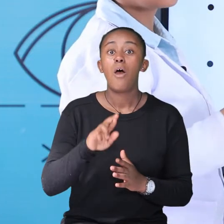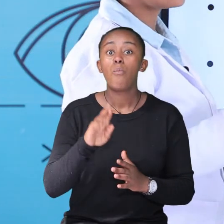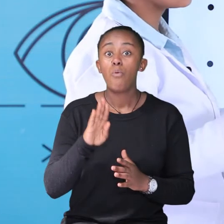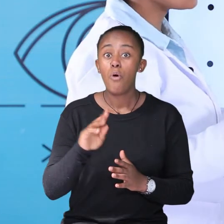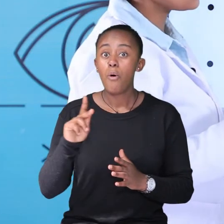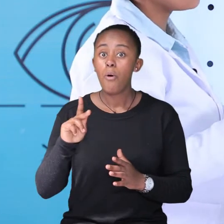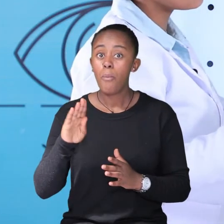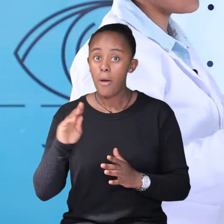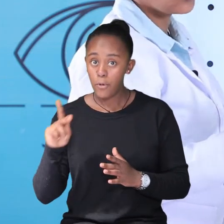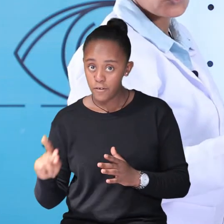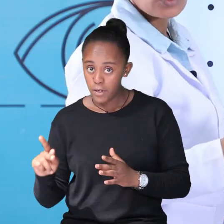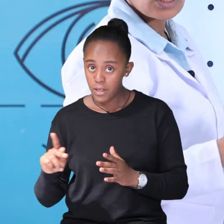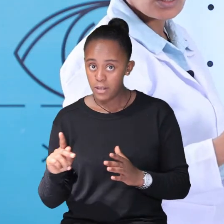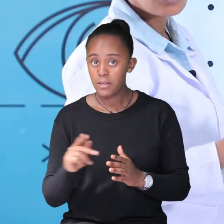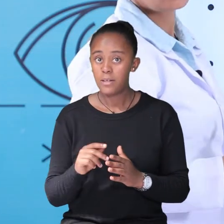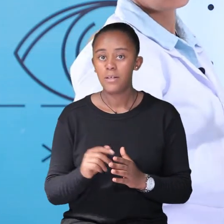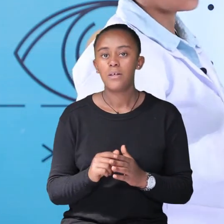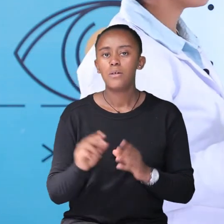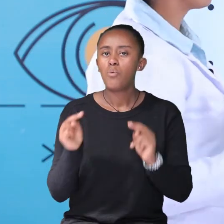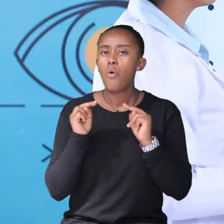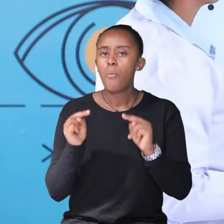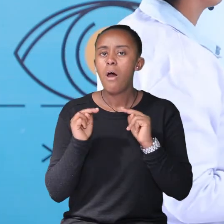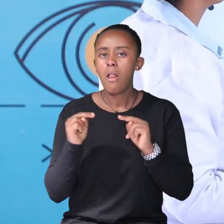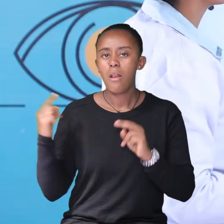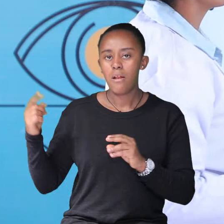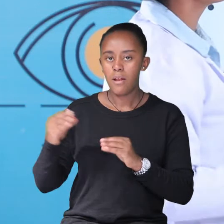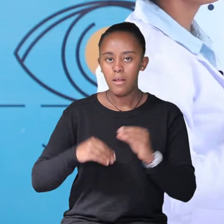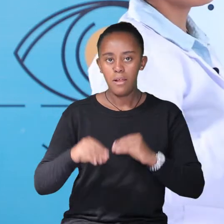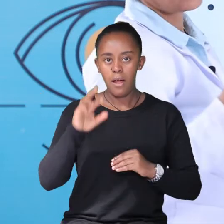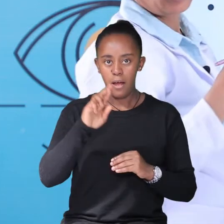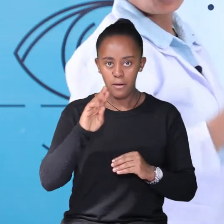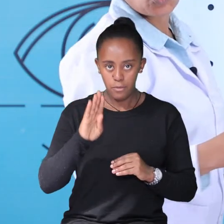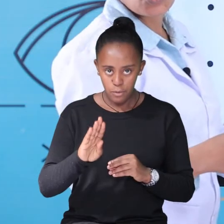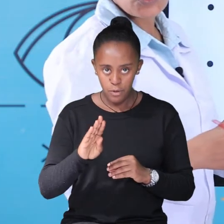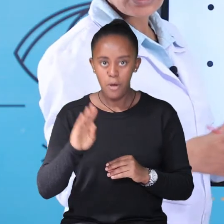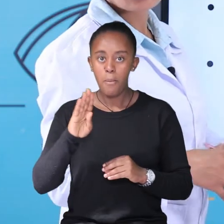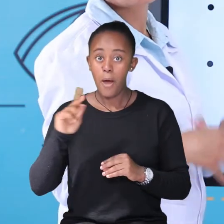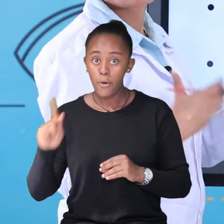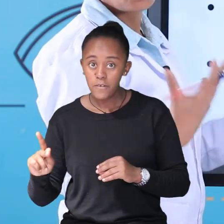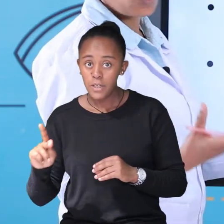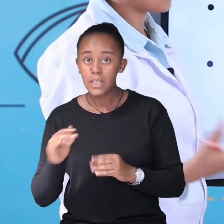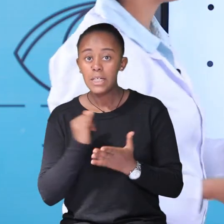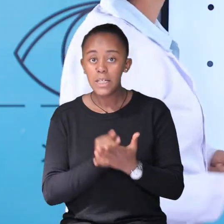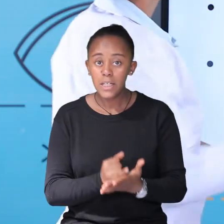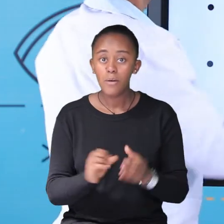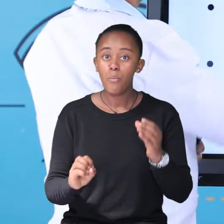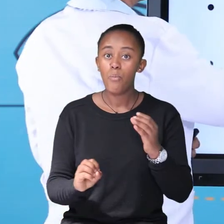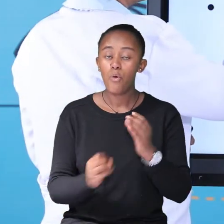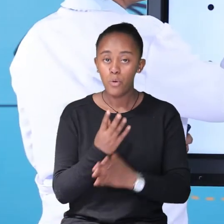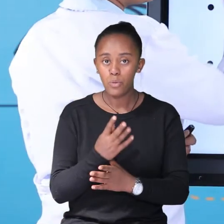if it undergoes the normal photosynthesis from ribulose biphosphate, it produces glucose.